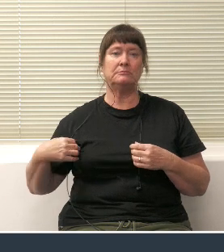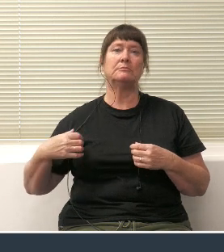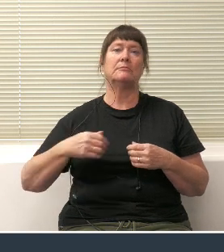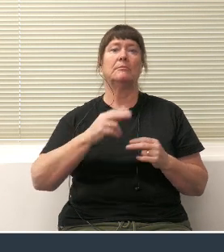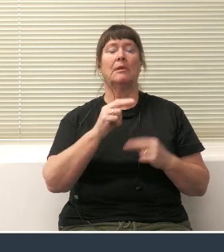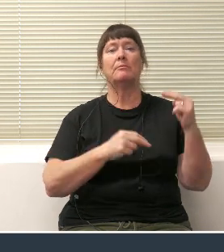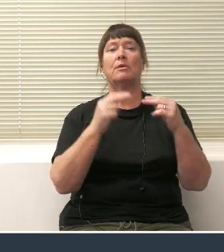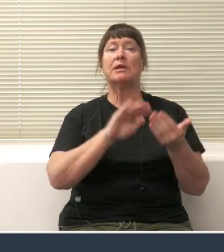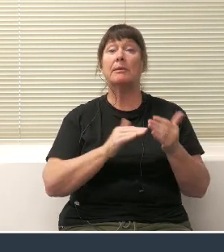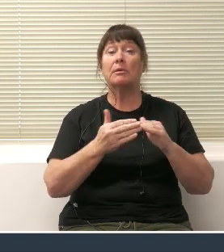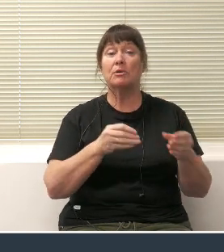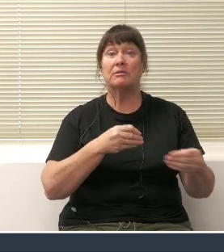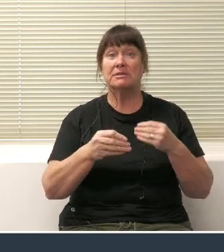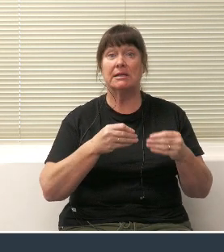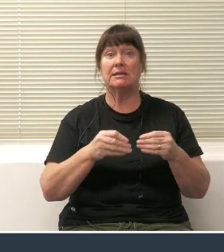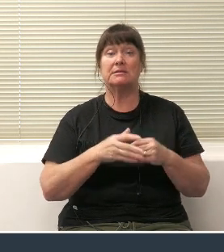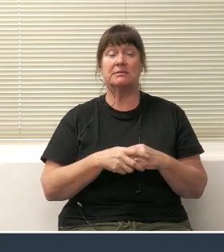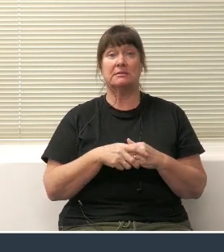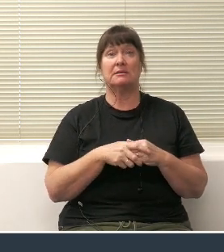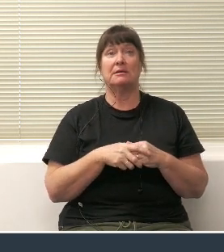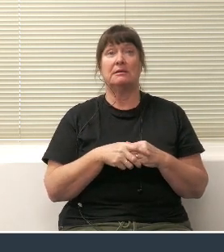On to building up our community resilience.